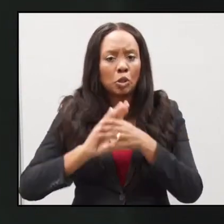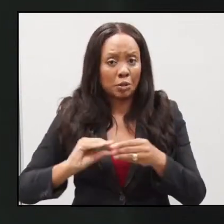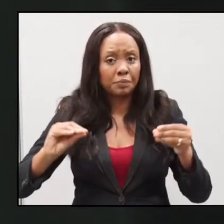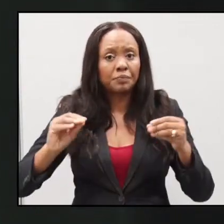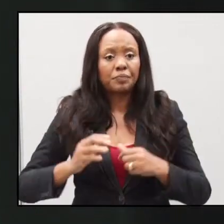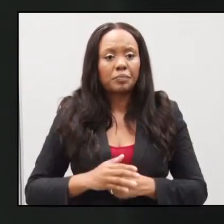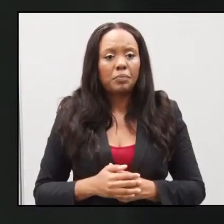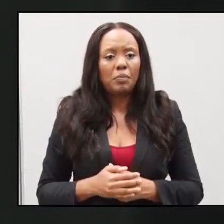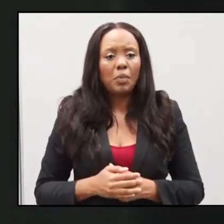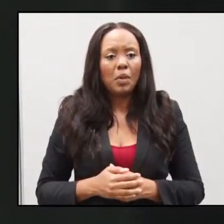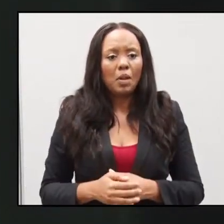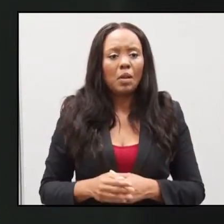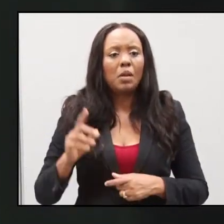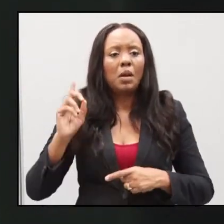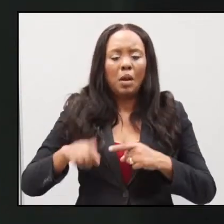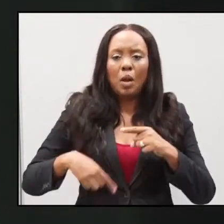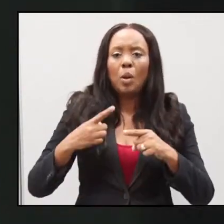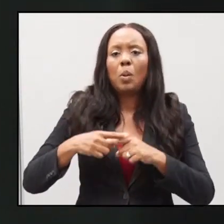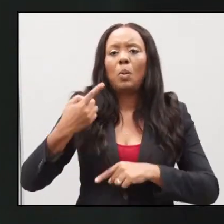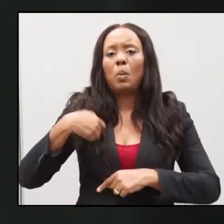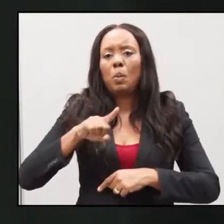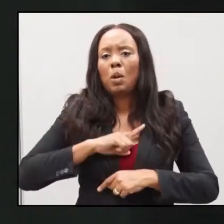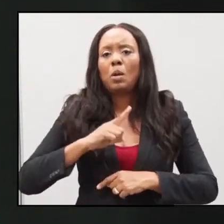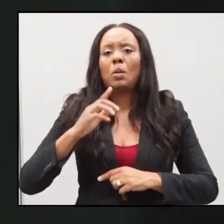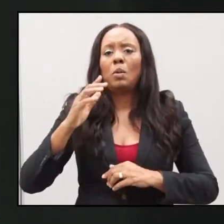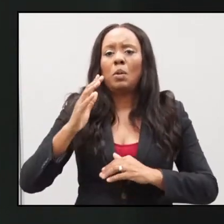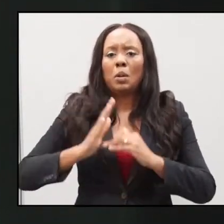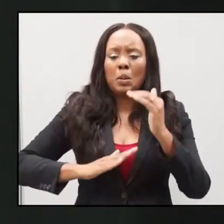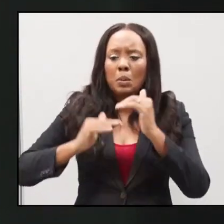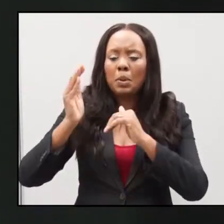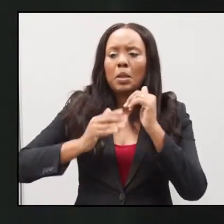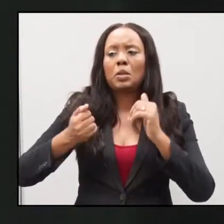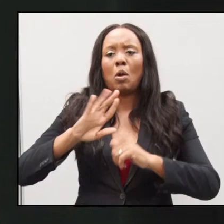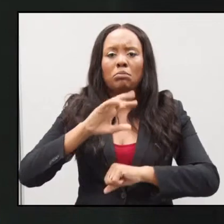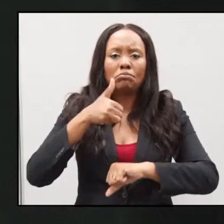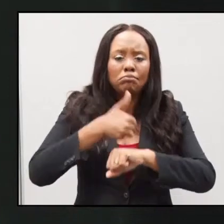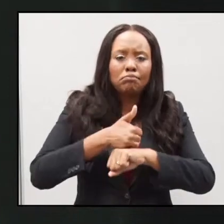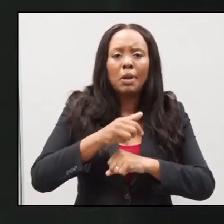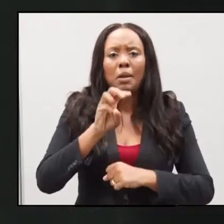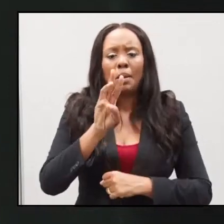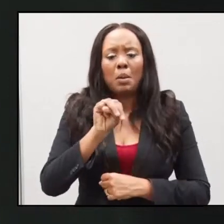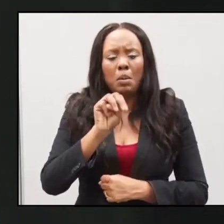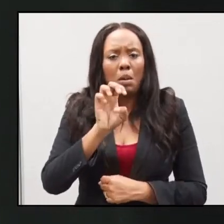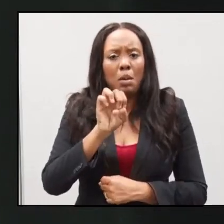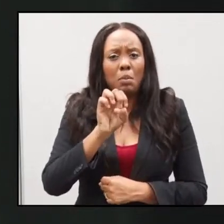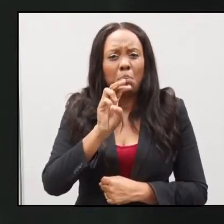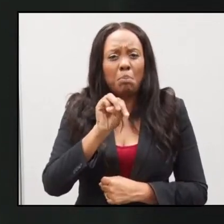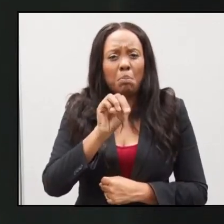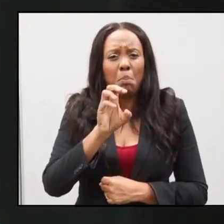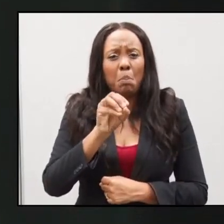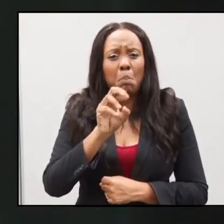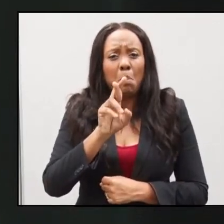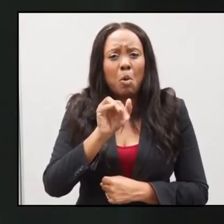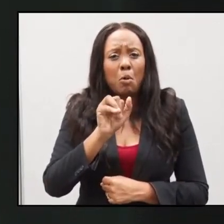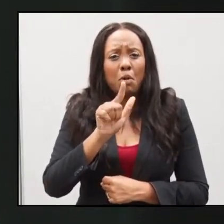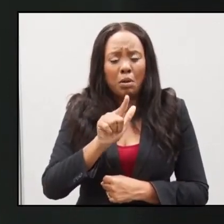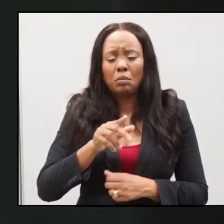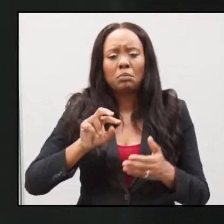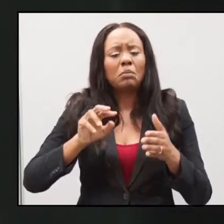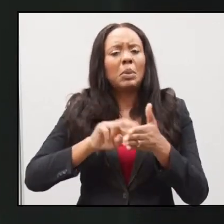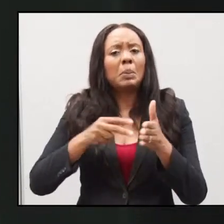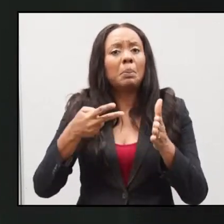way of creating a moral compass for future generations to understand who they are. As human beings, we